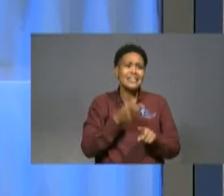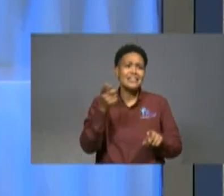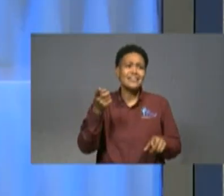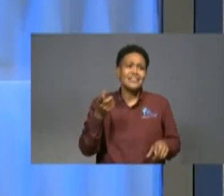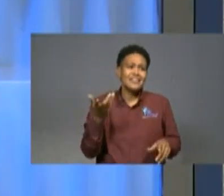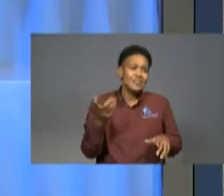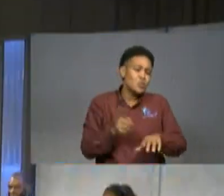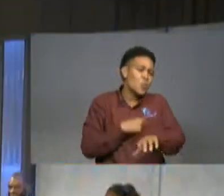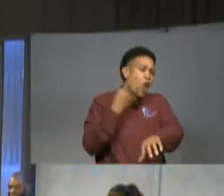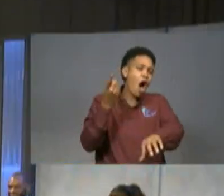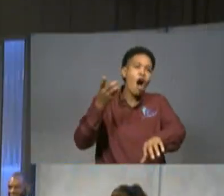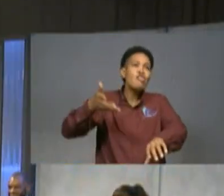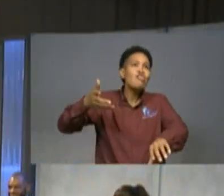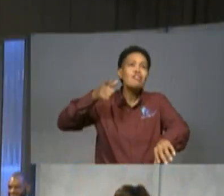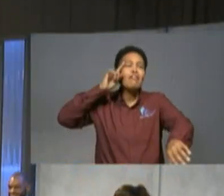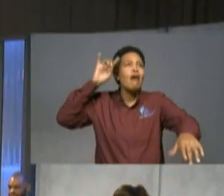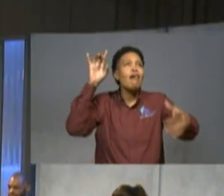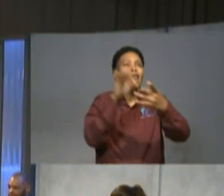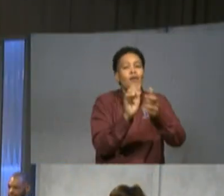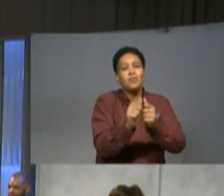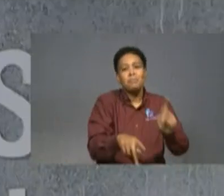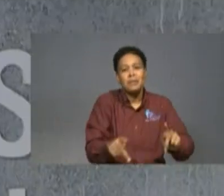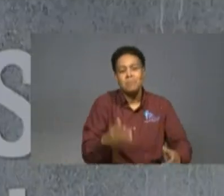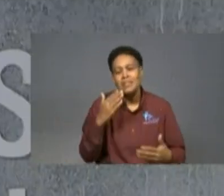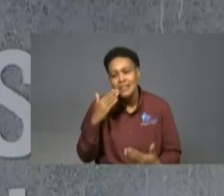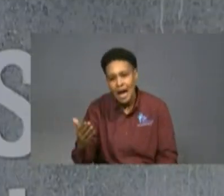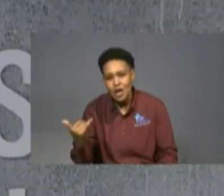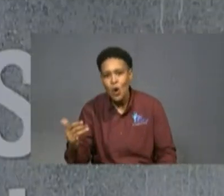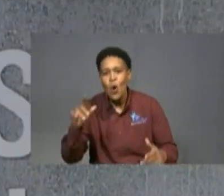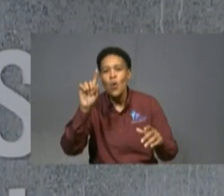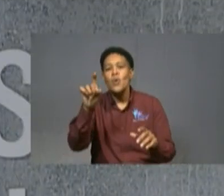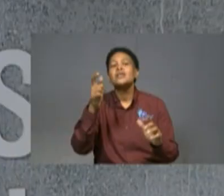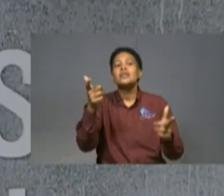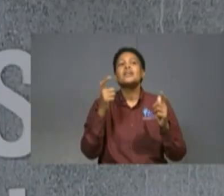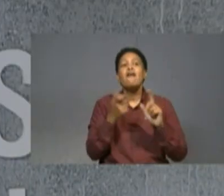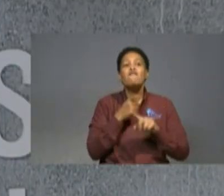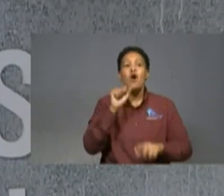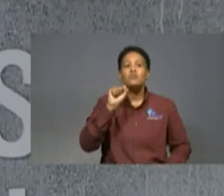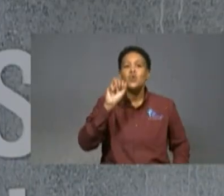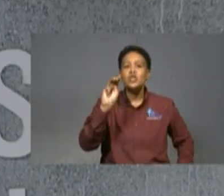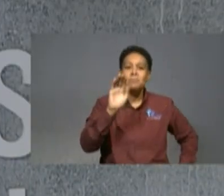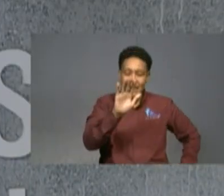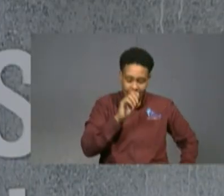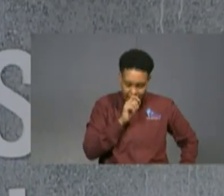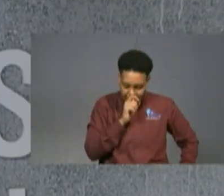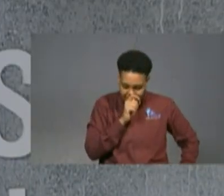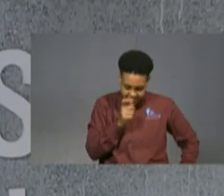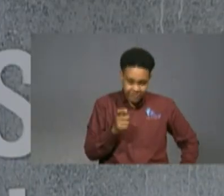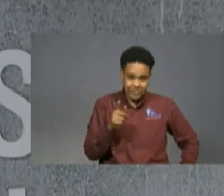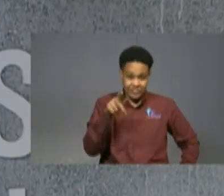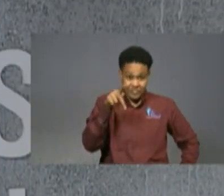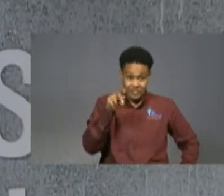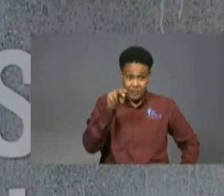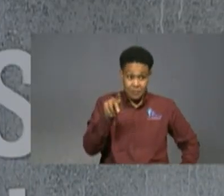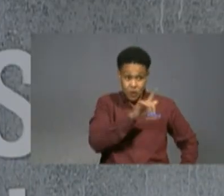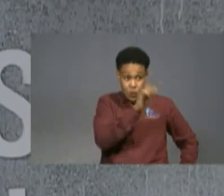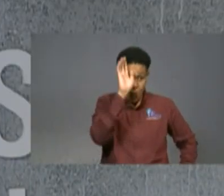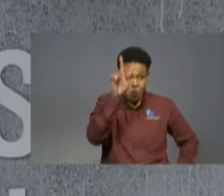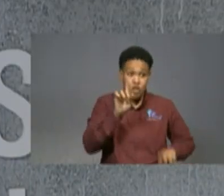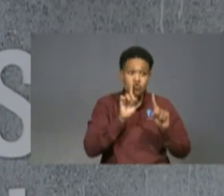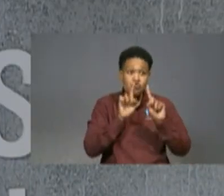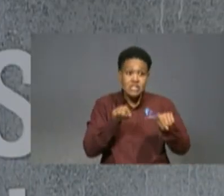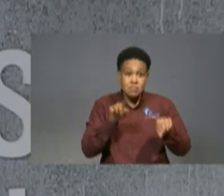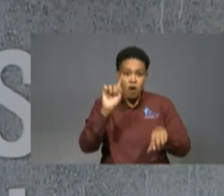long. Thank you so much. We're now going to take a question from social media, and PNP, you will